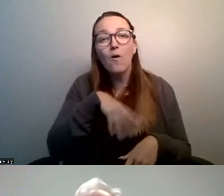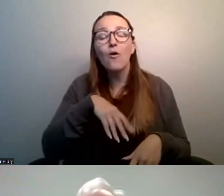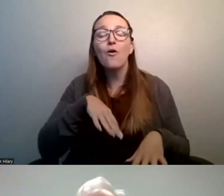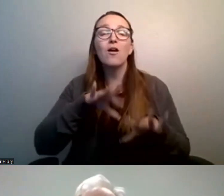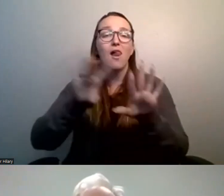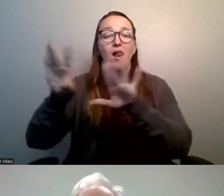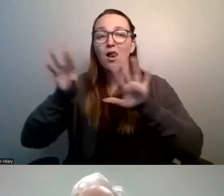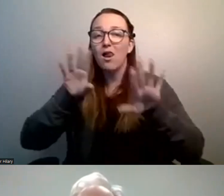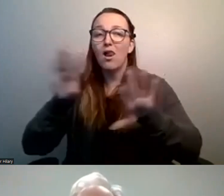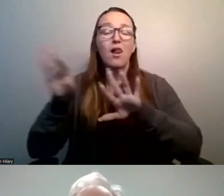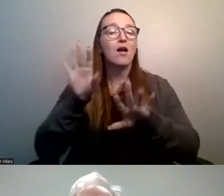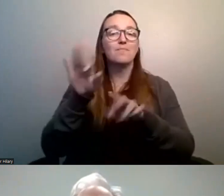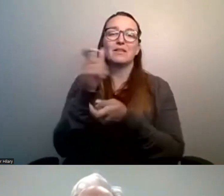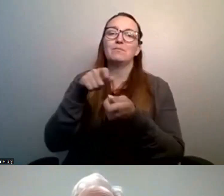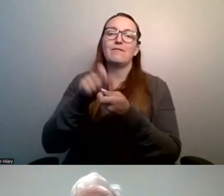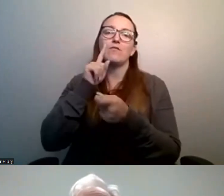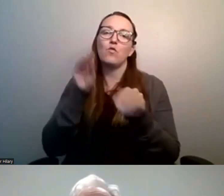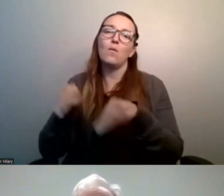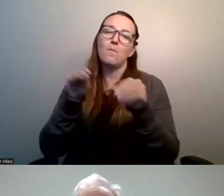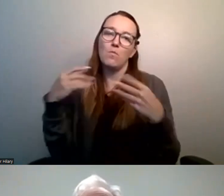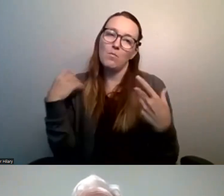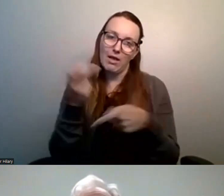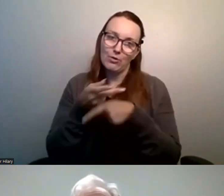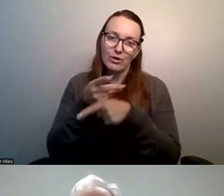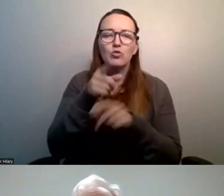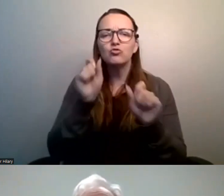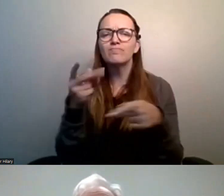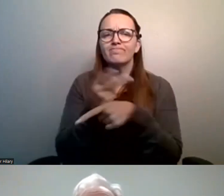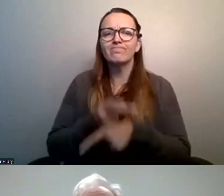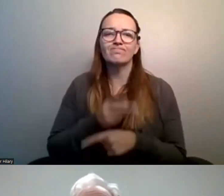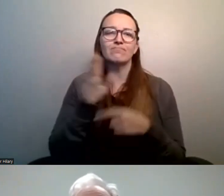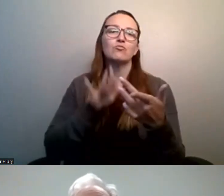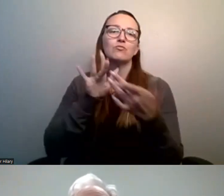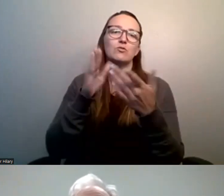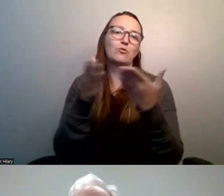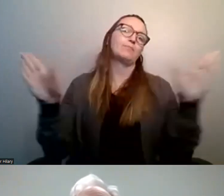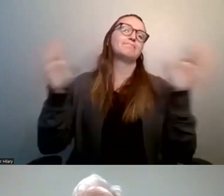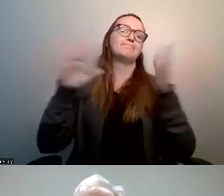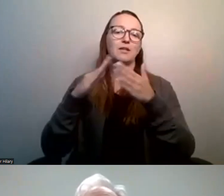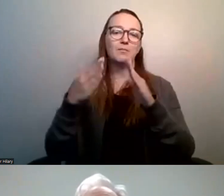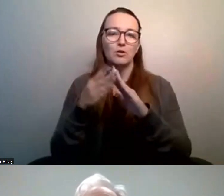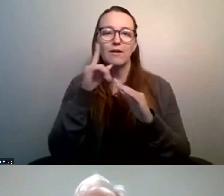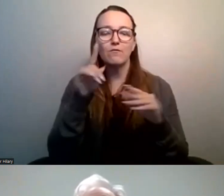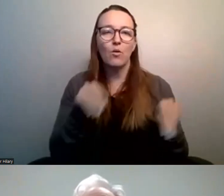are very specific to mobile healthcare. And those you can find by reaching out to the greater community of mobile programs.